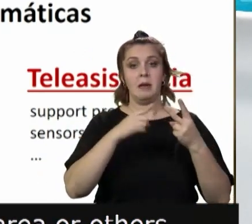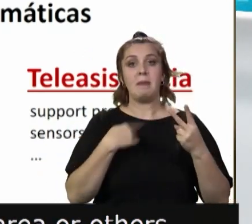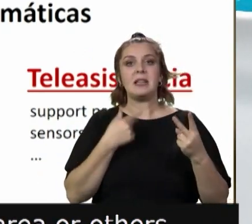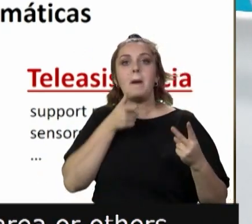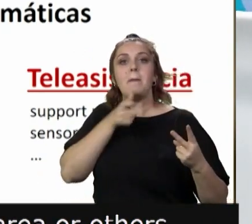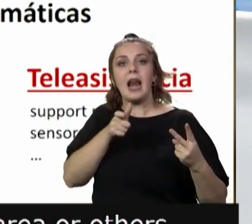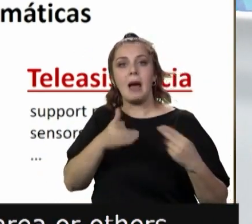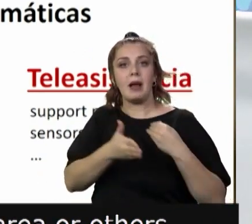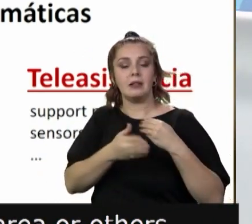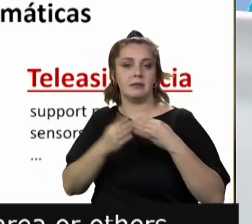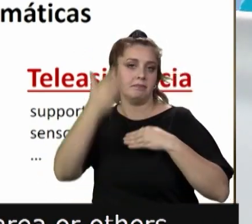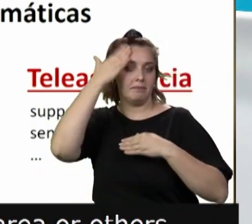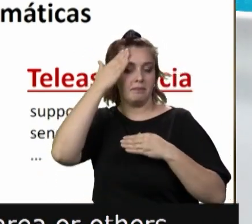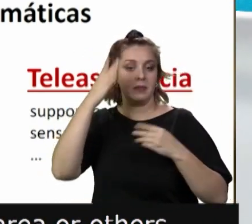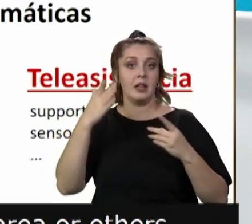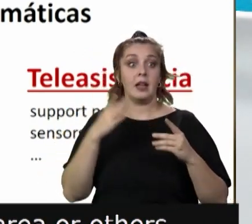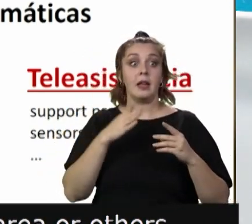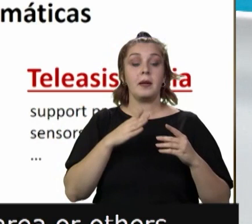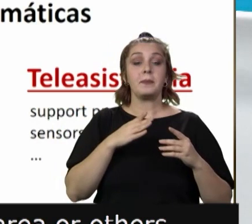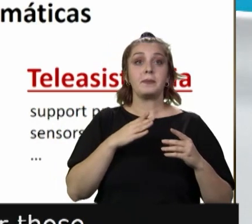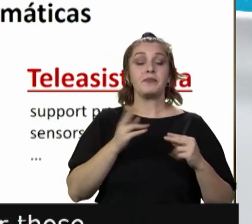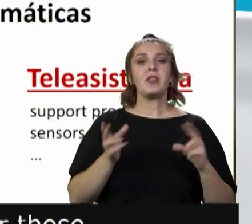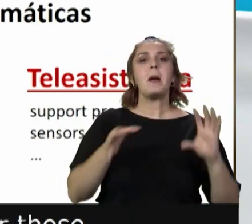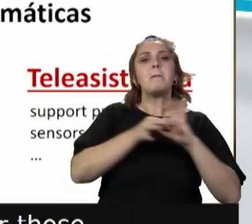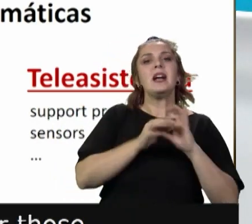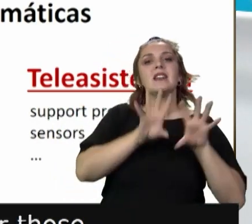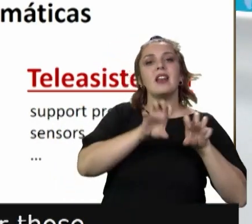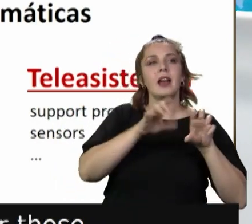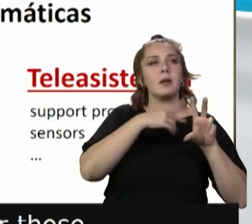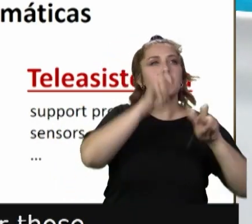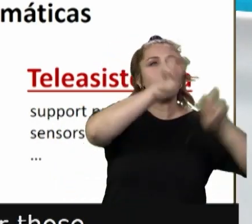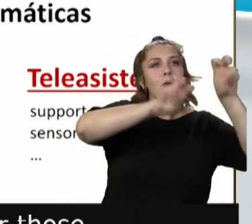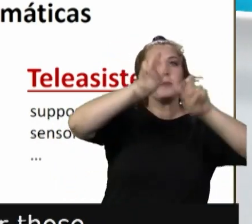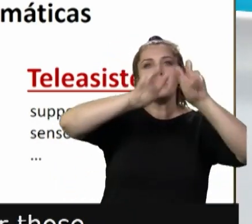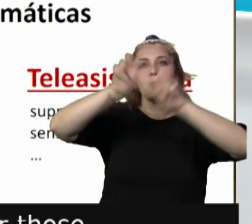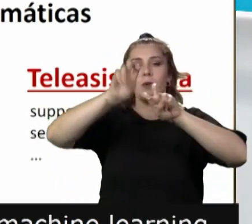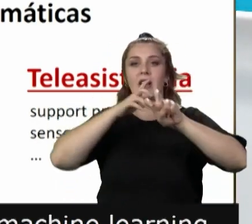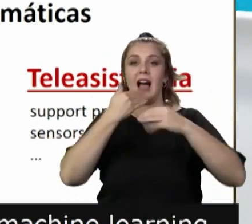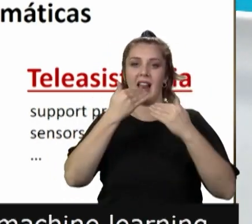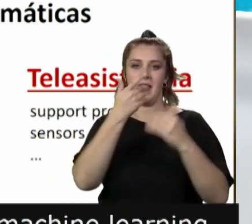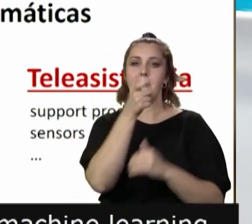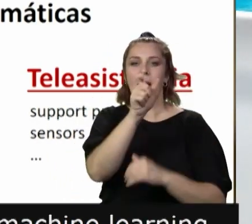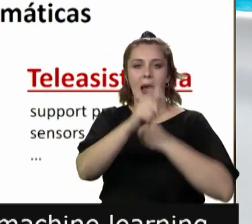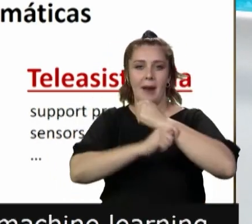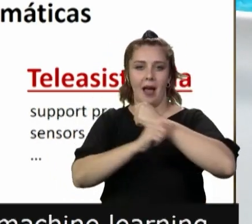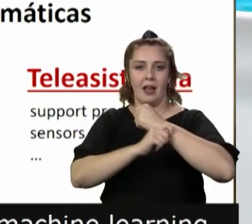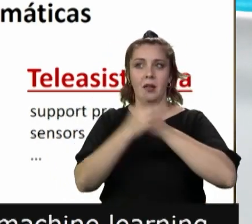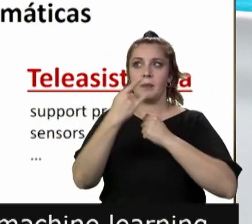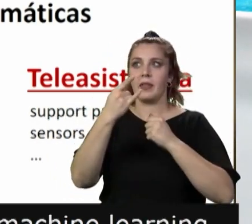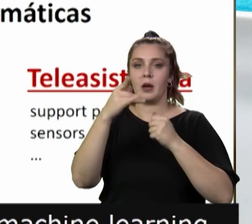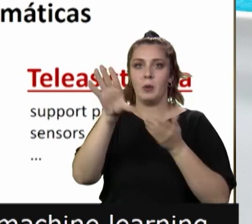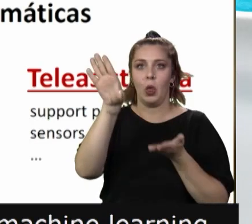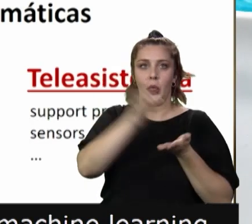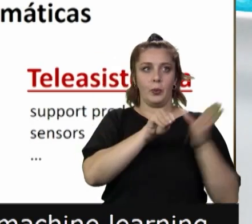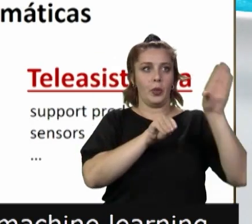With this collection of sources and keywords, machine learning will be able to perform a search in those sources through their keywords